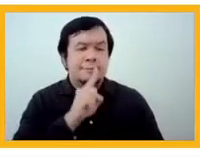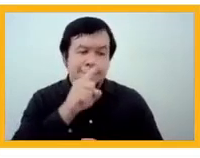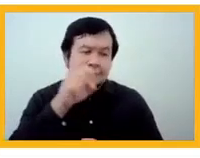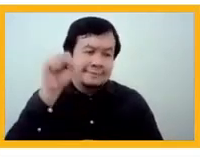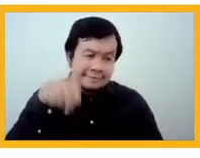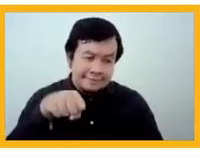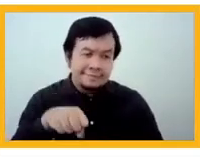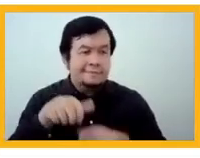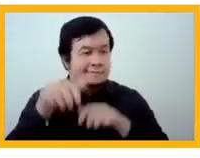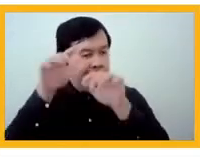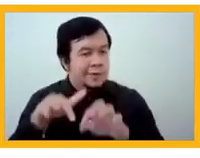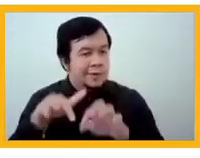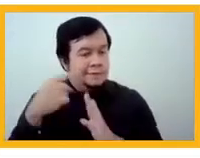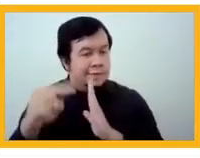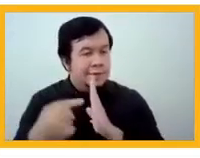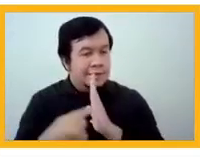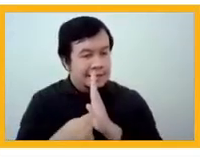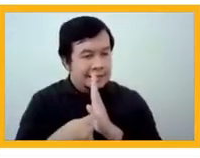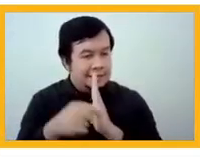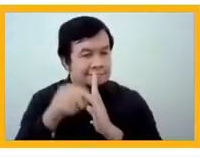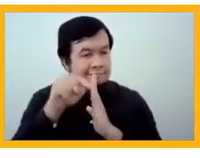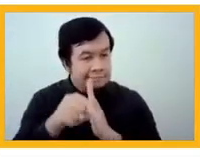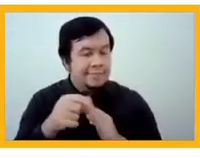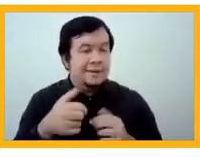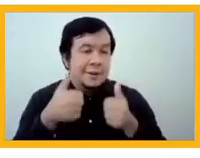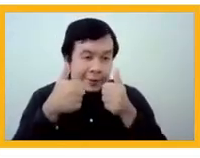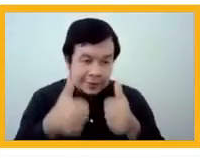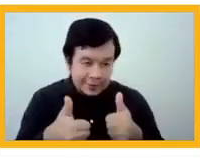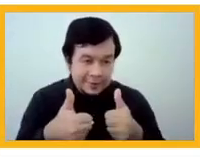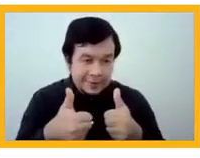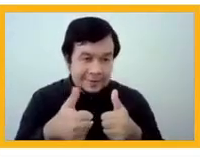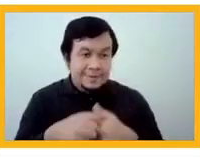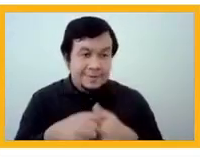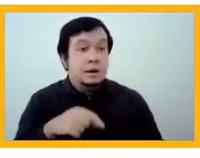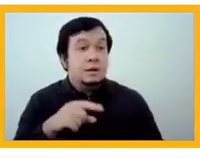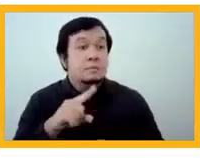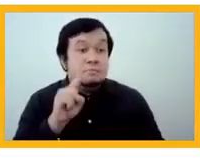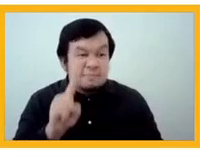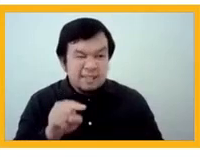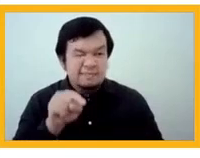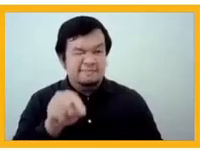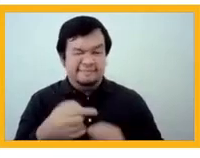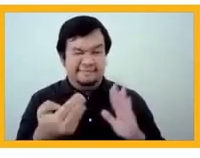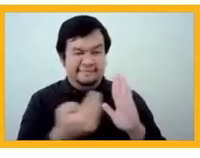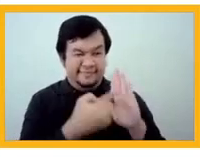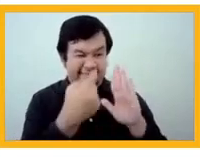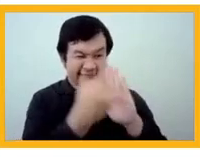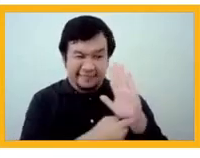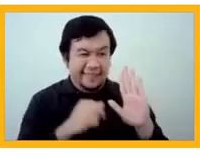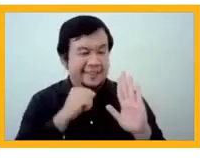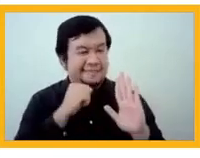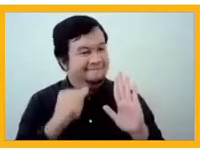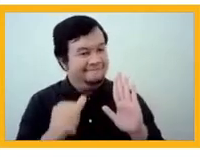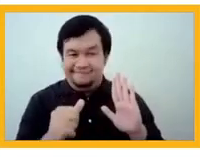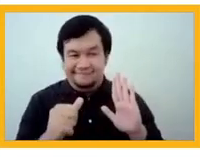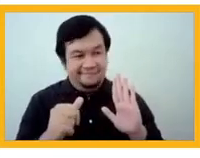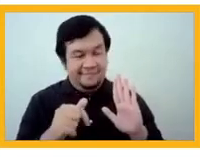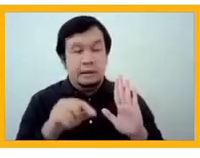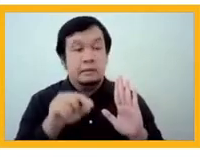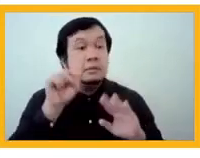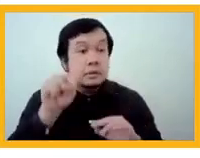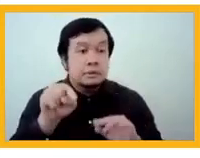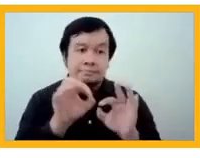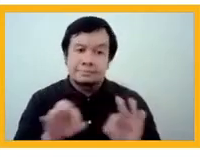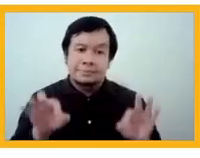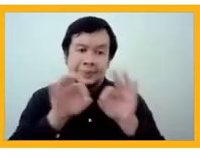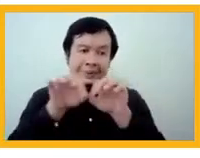is not bad, but what the evidence shows is that the hardware is clearly necessary, but not sufficient. Okay. And so then the other